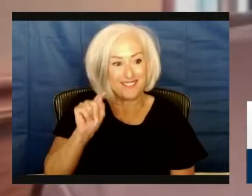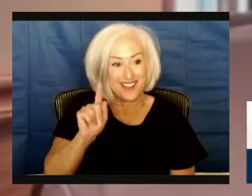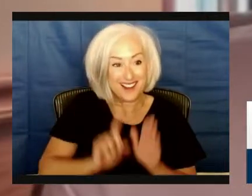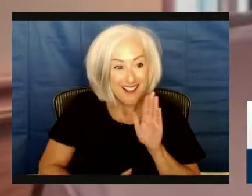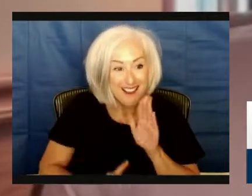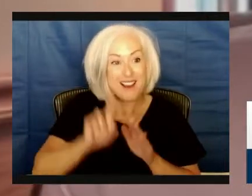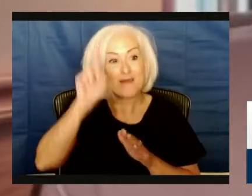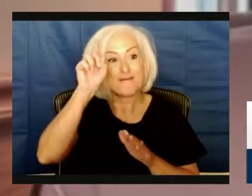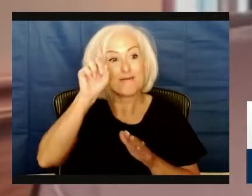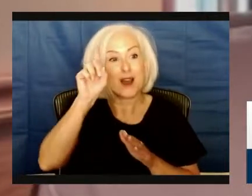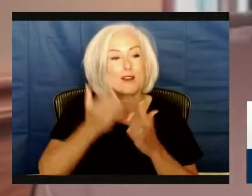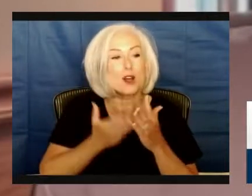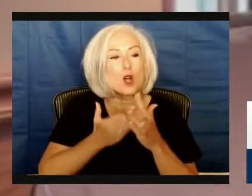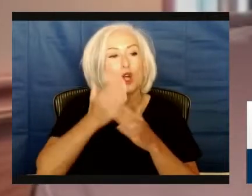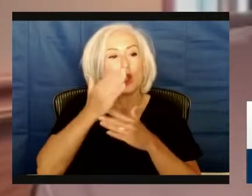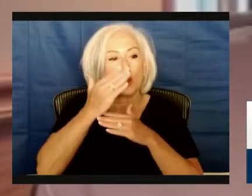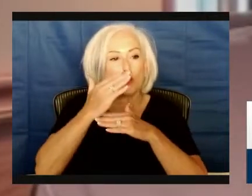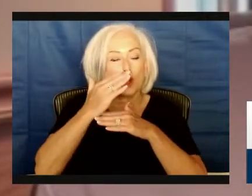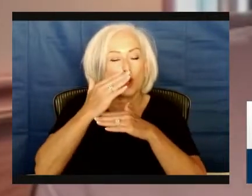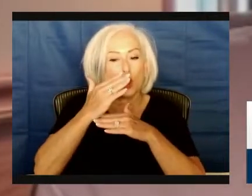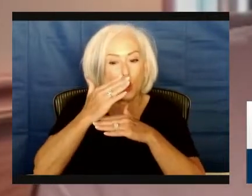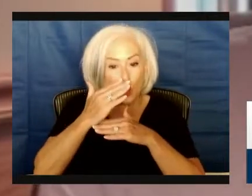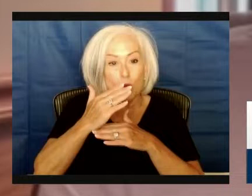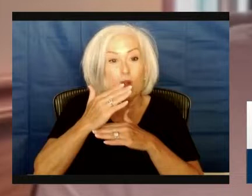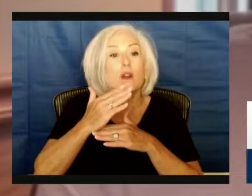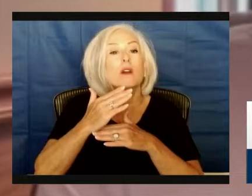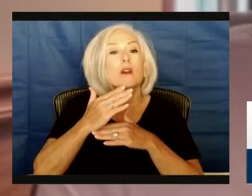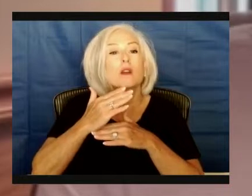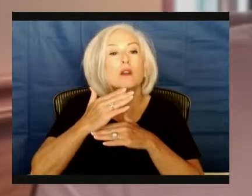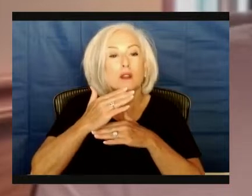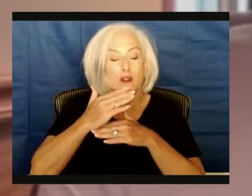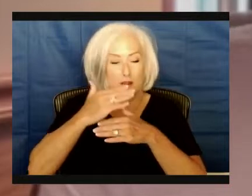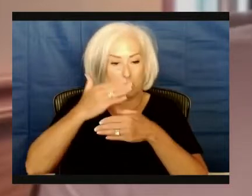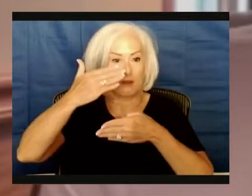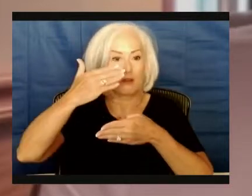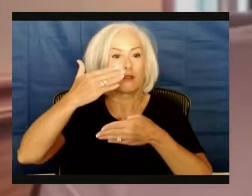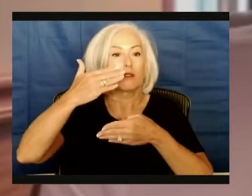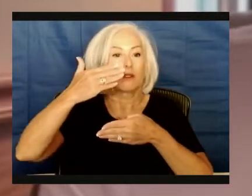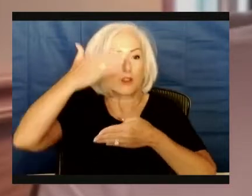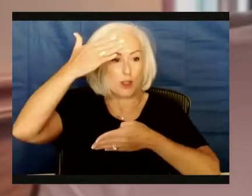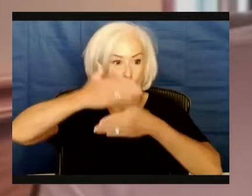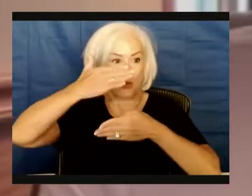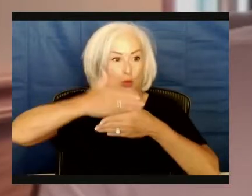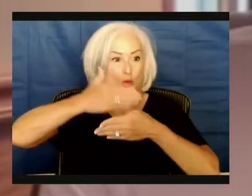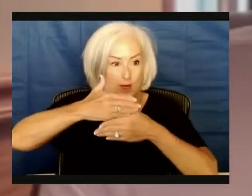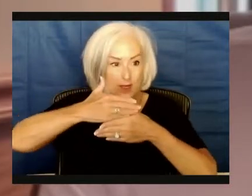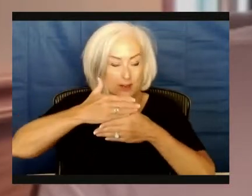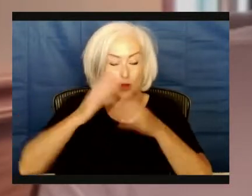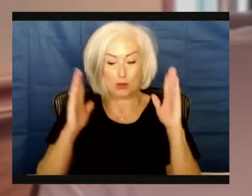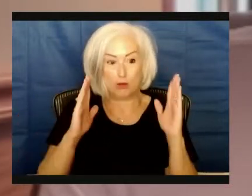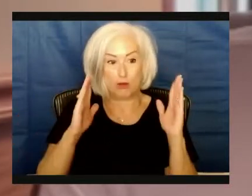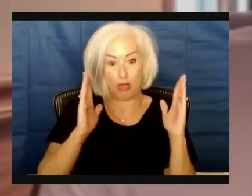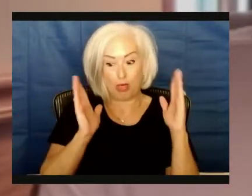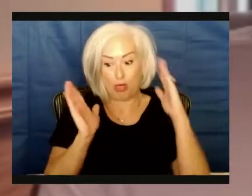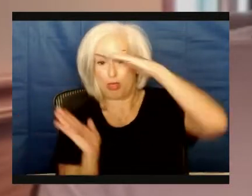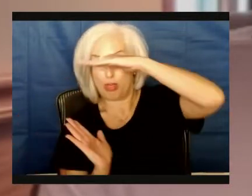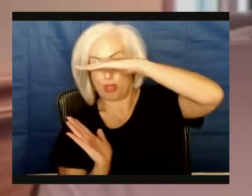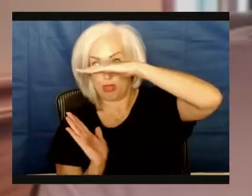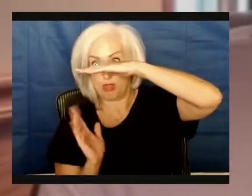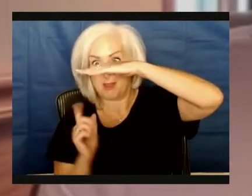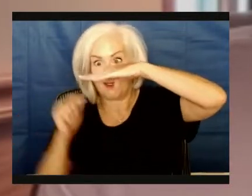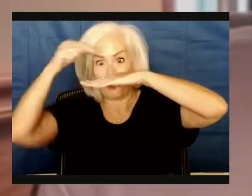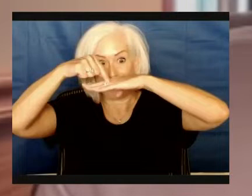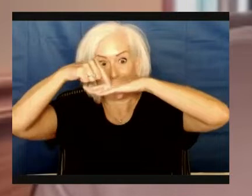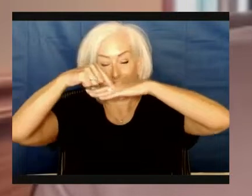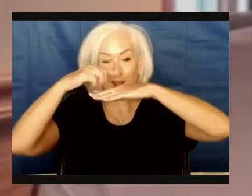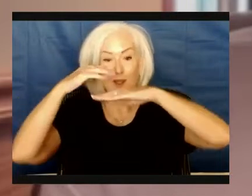through formerly the left side of the train, now the roof, through the windows there. That was, and